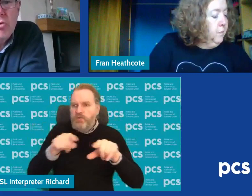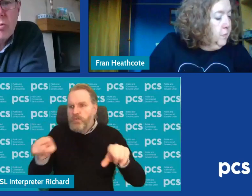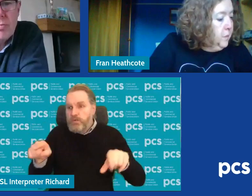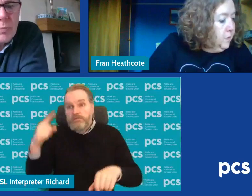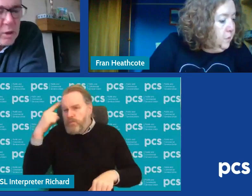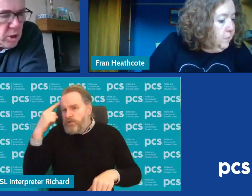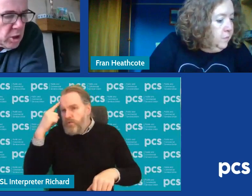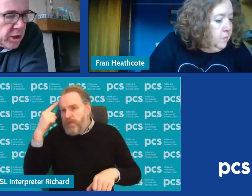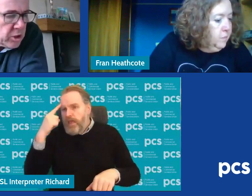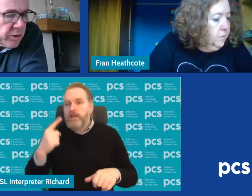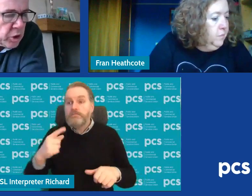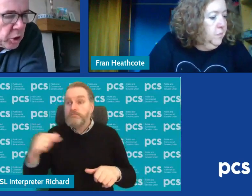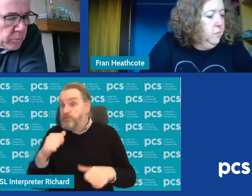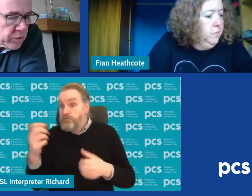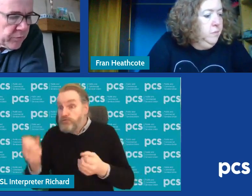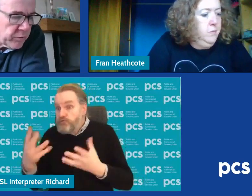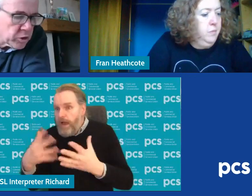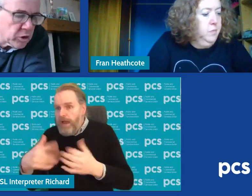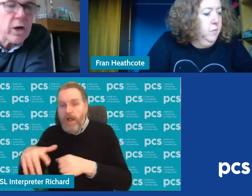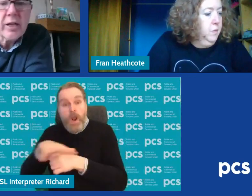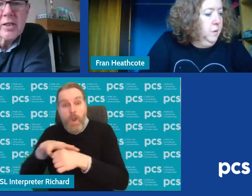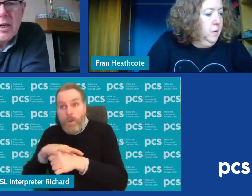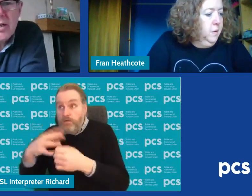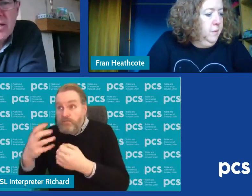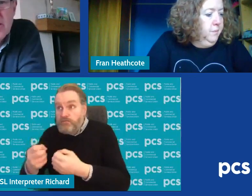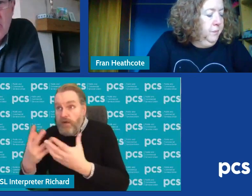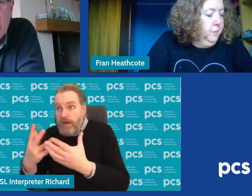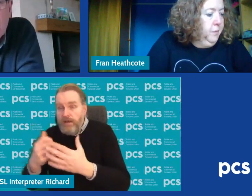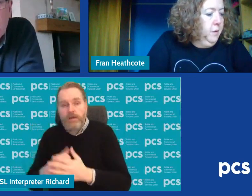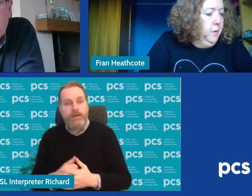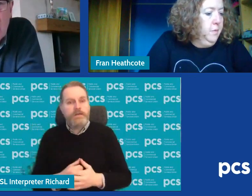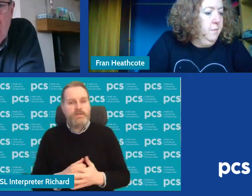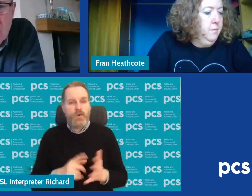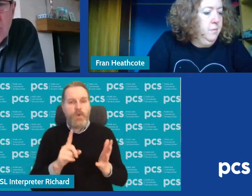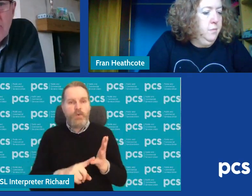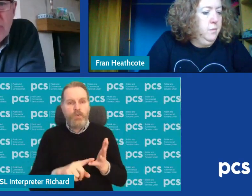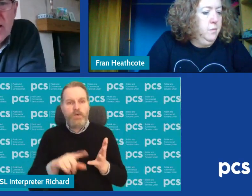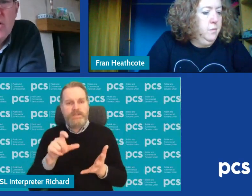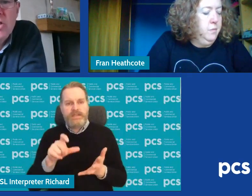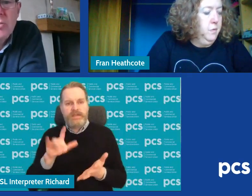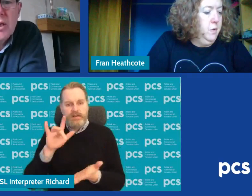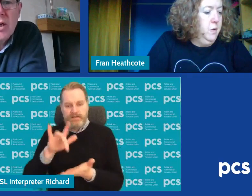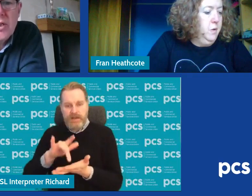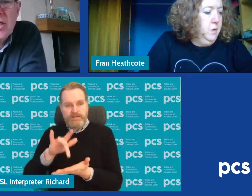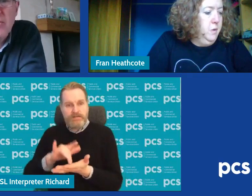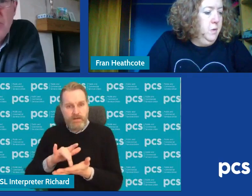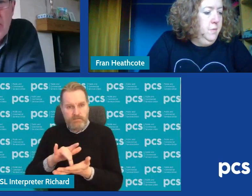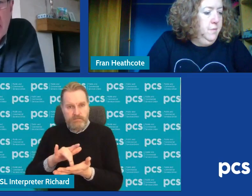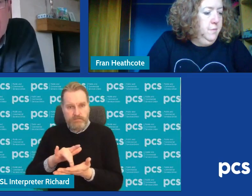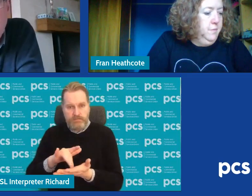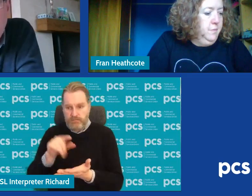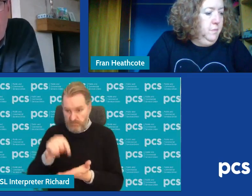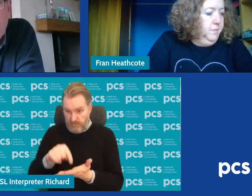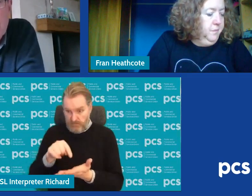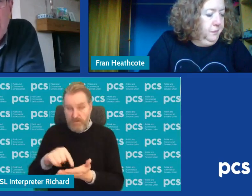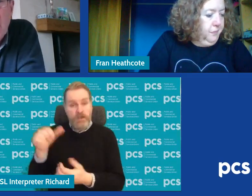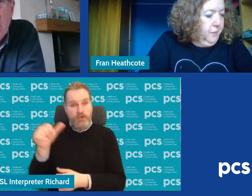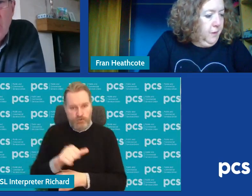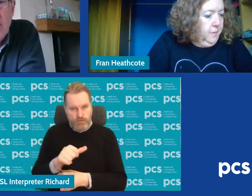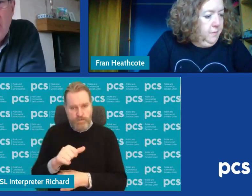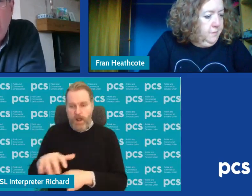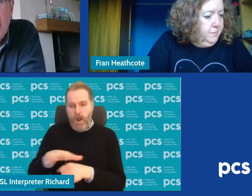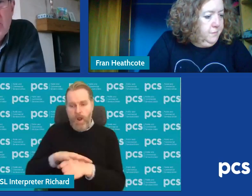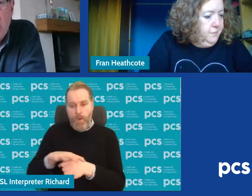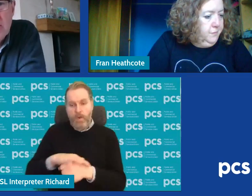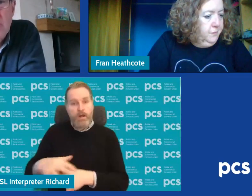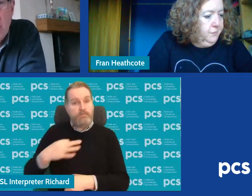from each group. So in terms of universal credit centres, the start point for that should be our DWP elected reps